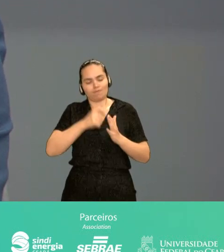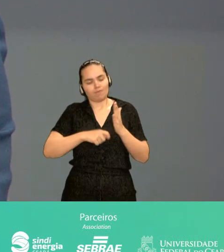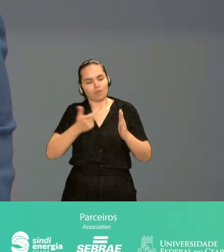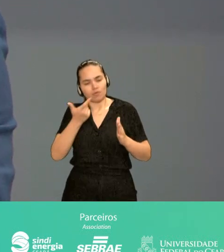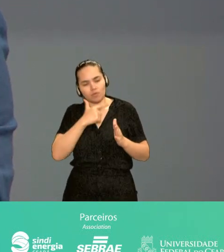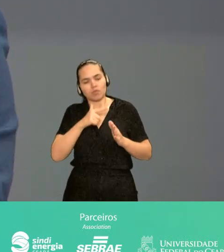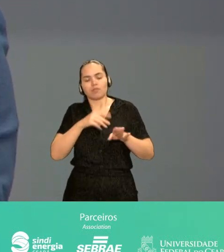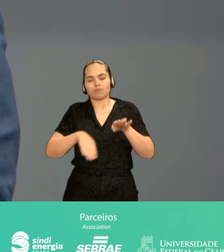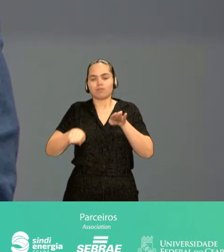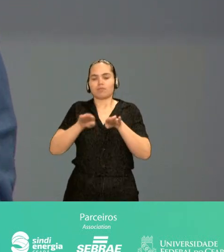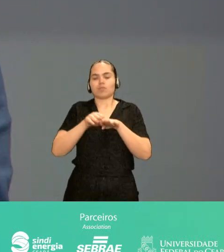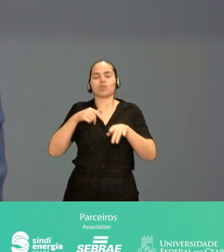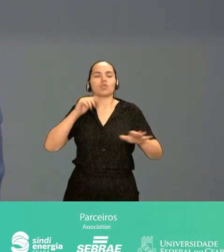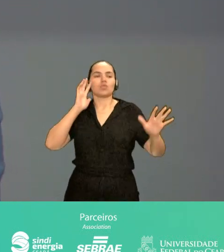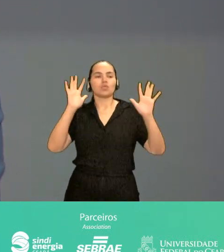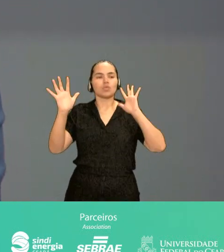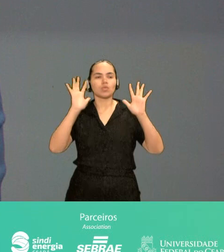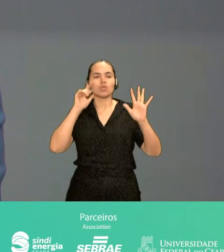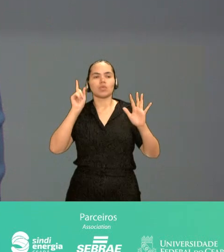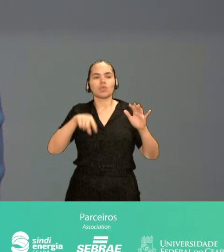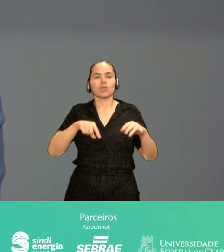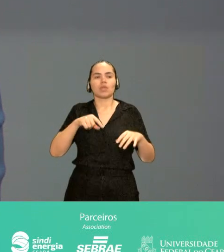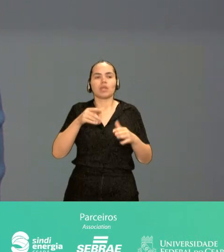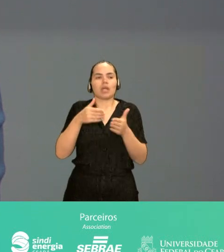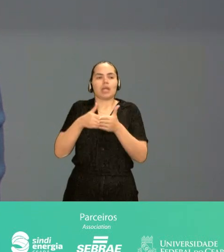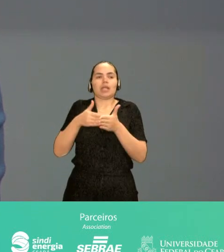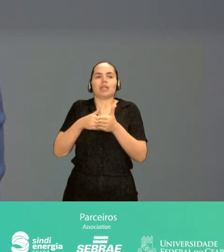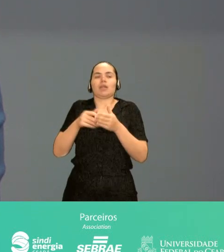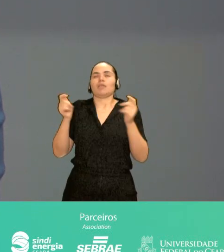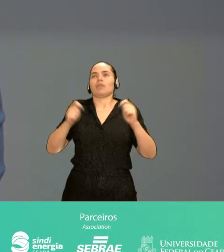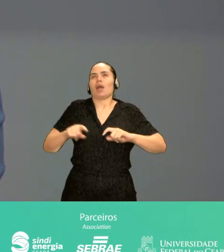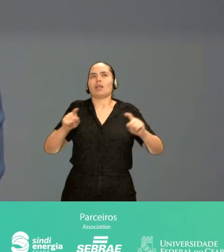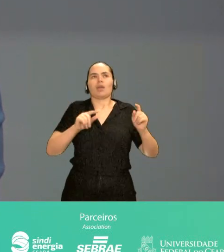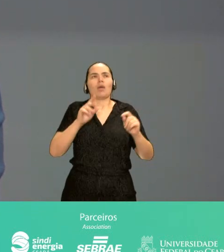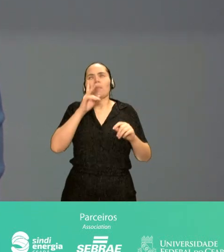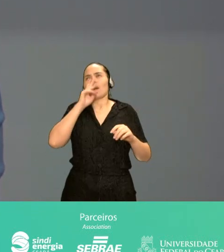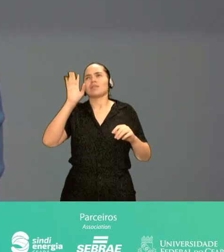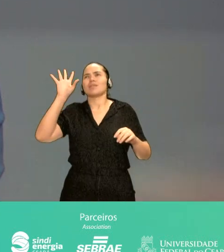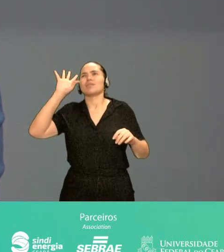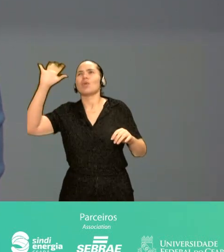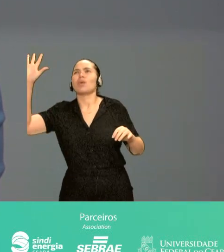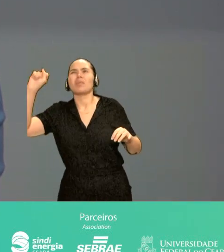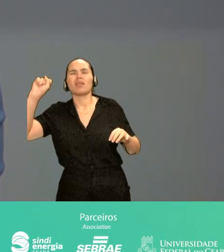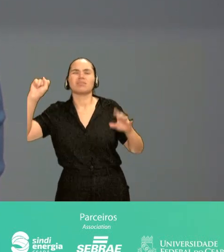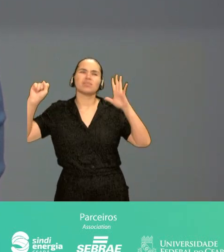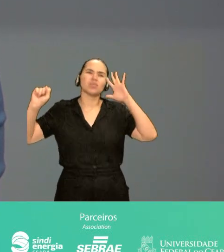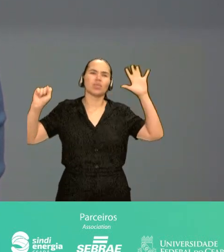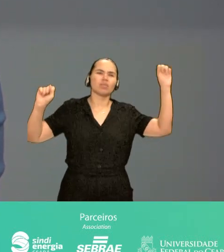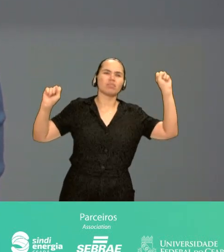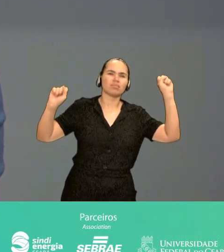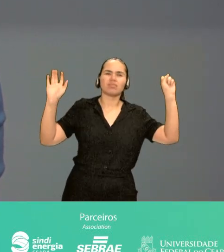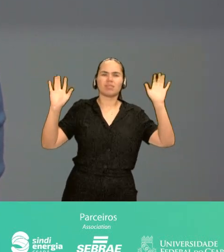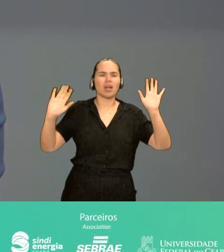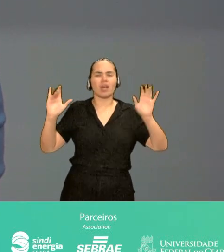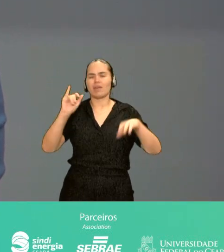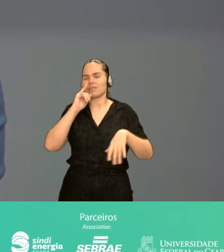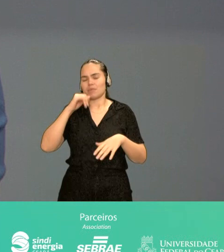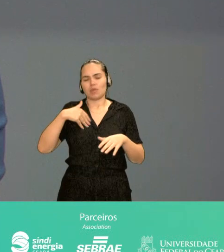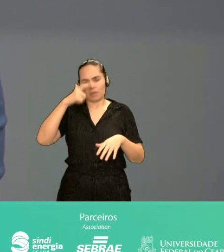social and environmental goals. And when I was a student, a master student, I used to say to my